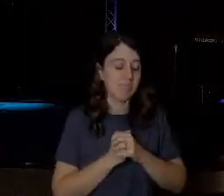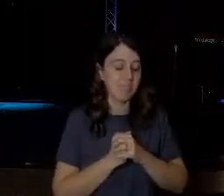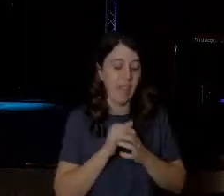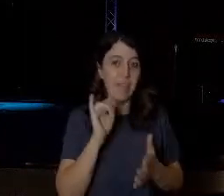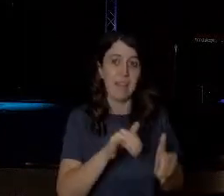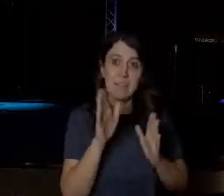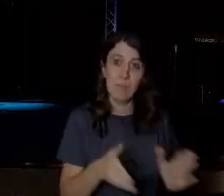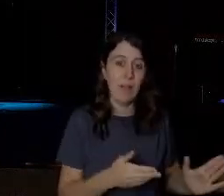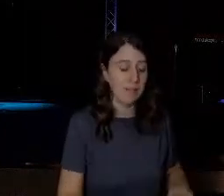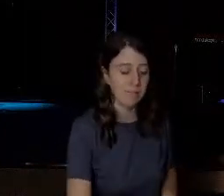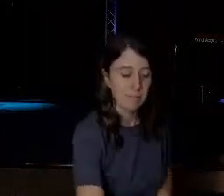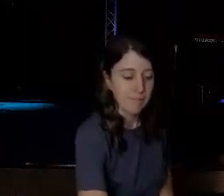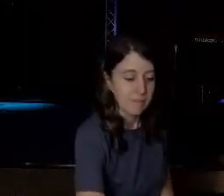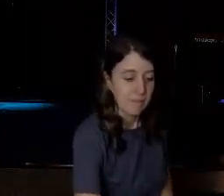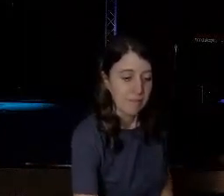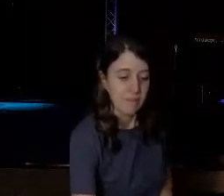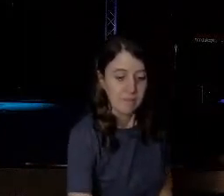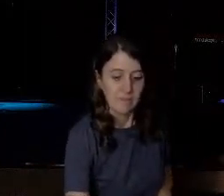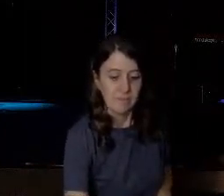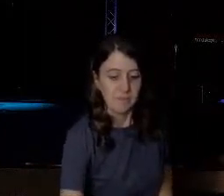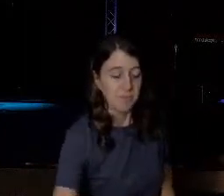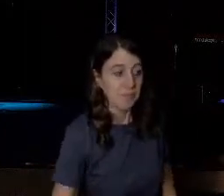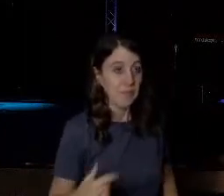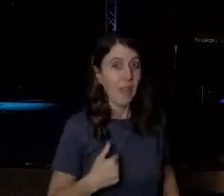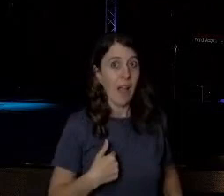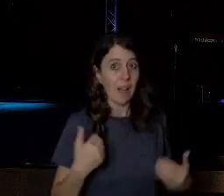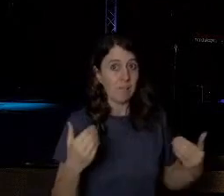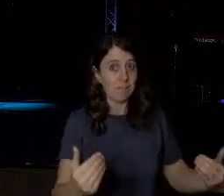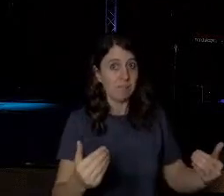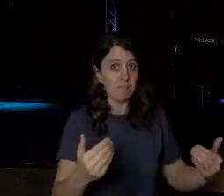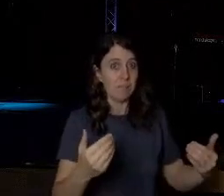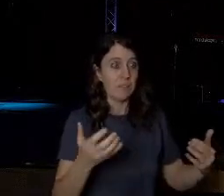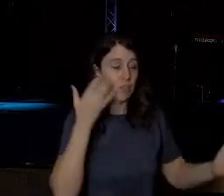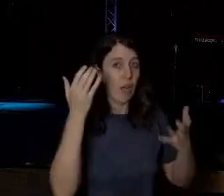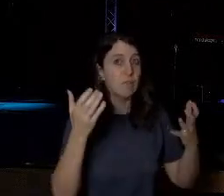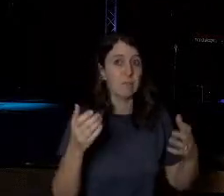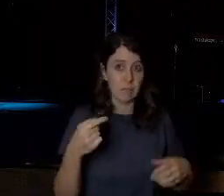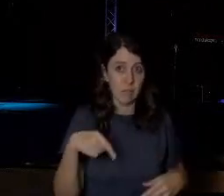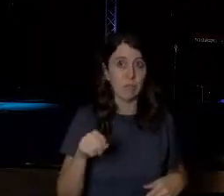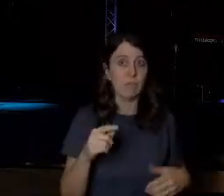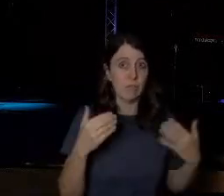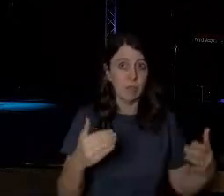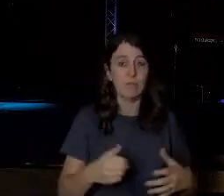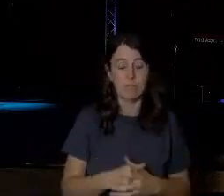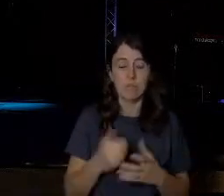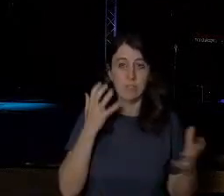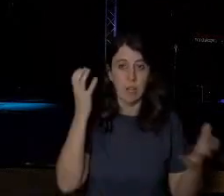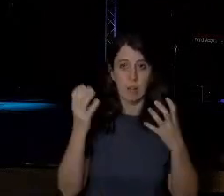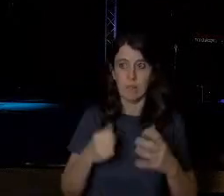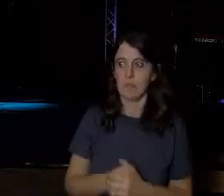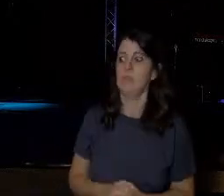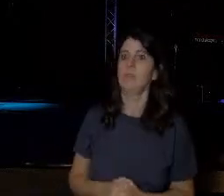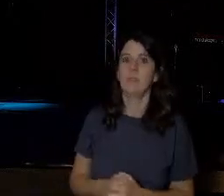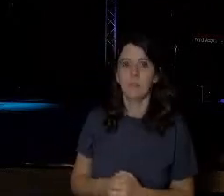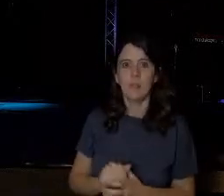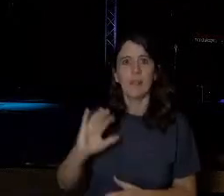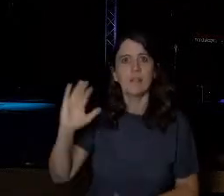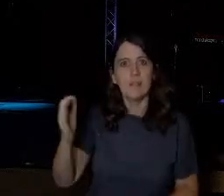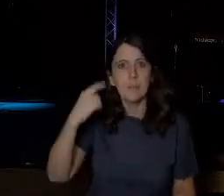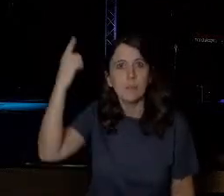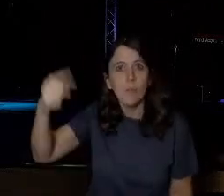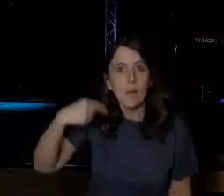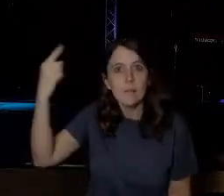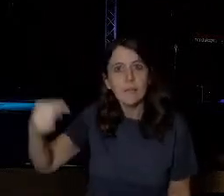this is the plan. When I yell shout, you shout. It sounds absolutely